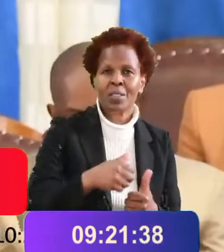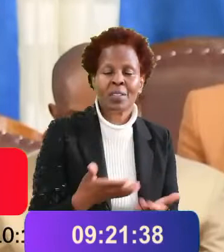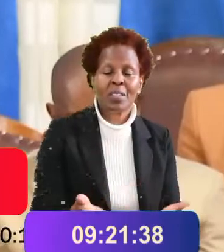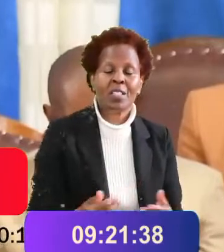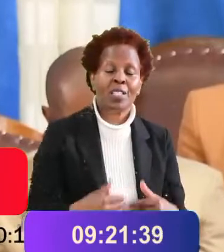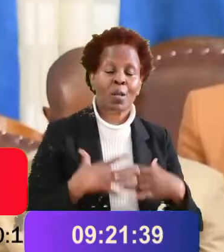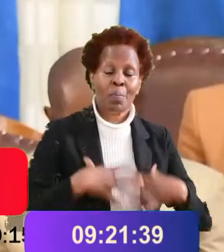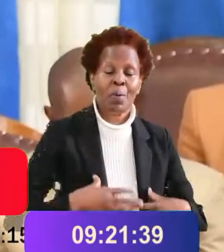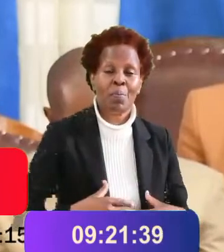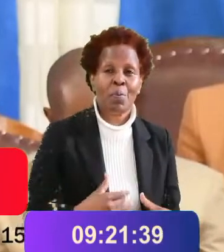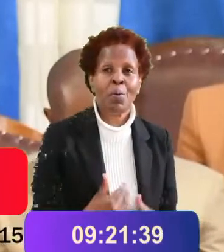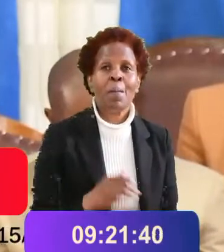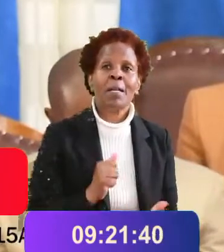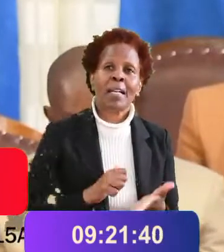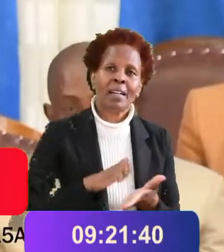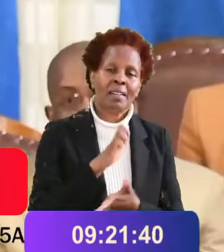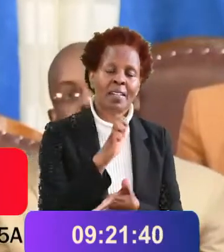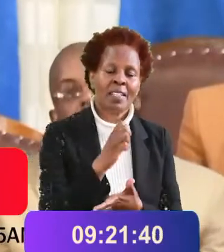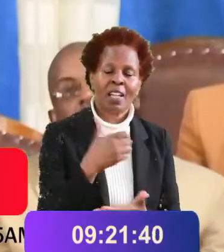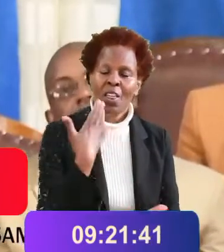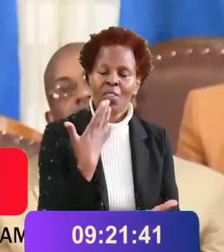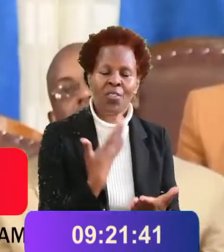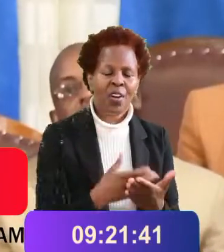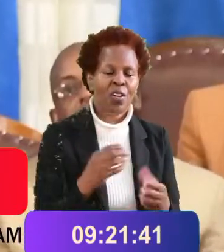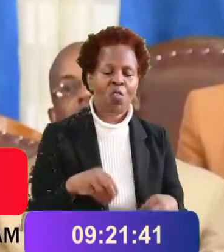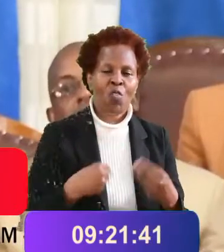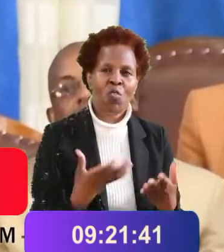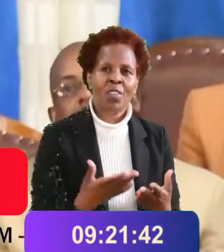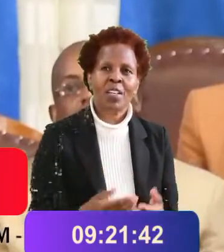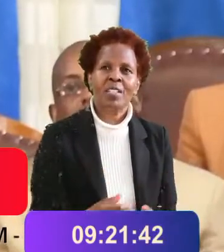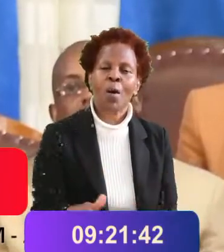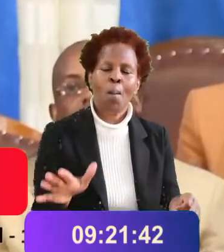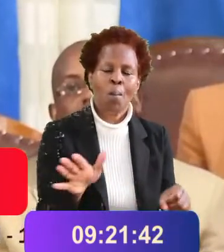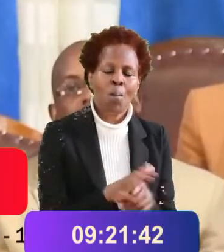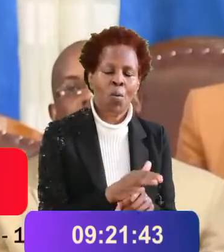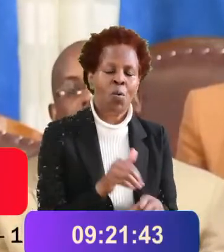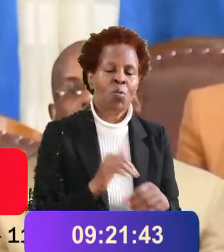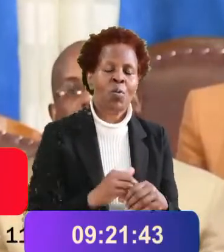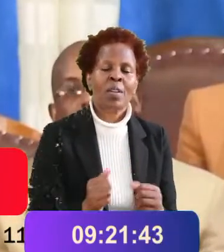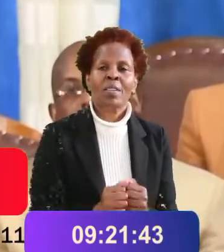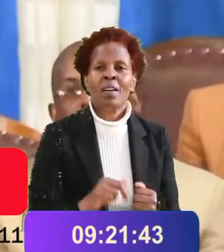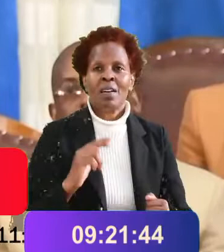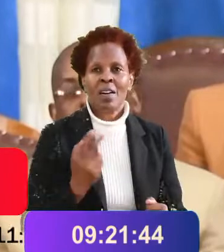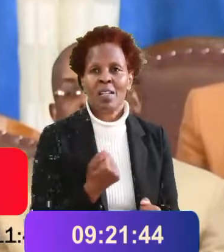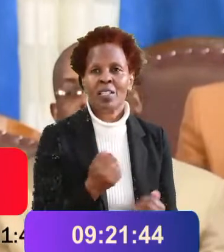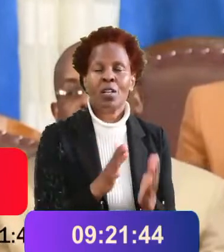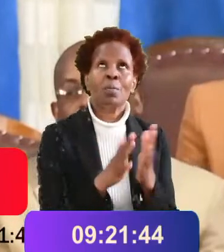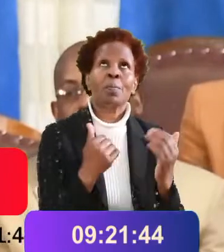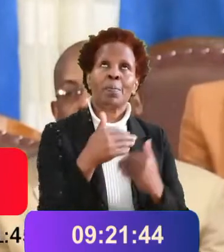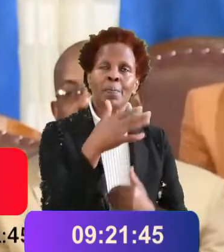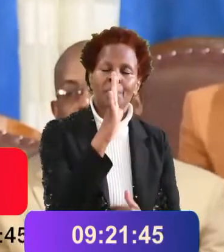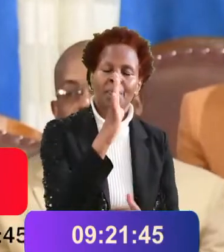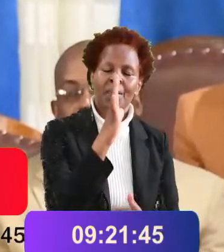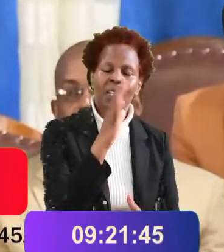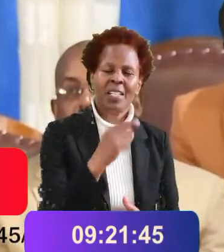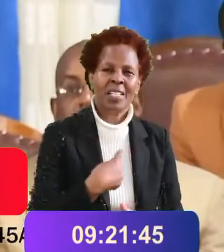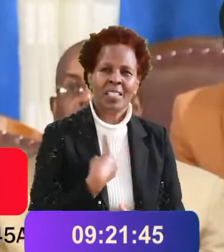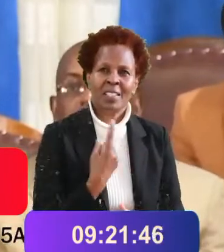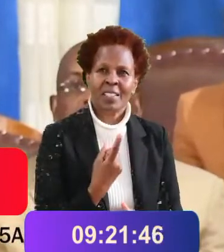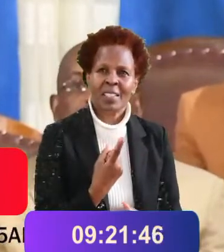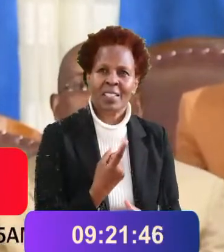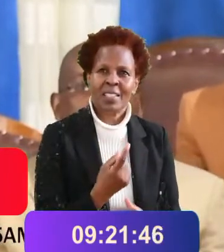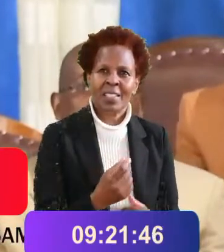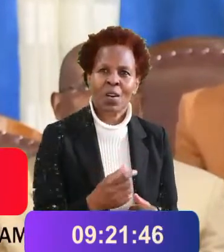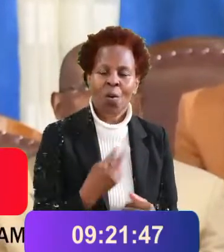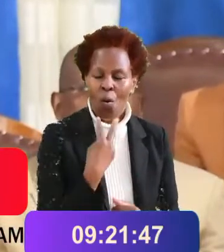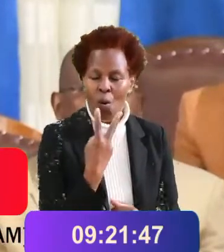was thankful that there were more on their side. He prayed to God for his servant Gehazi and said, "Open his